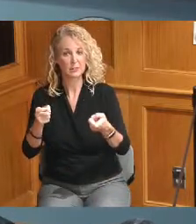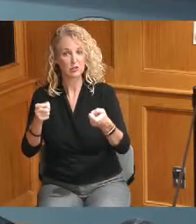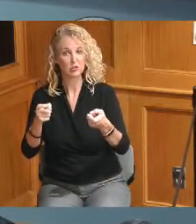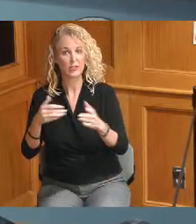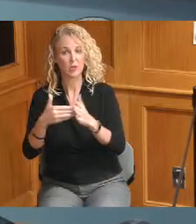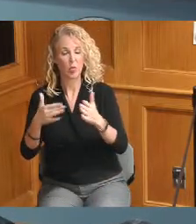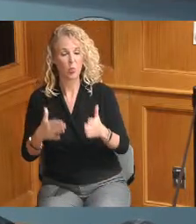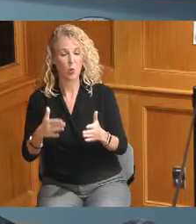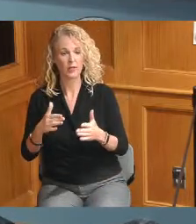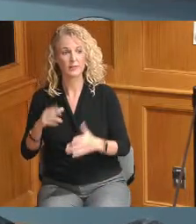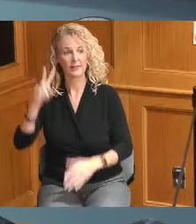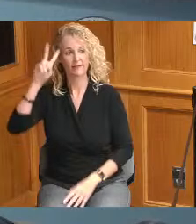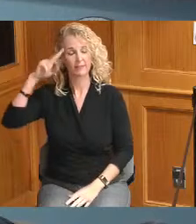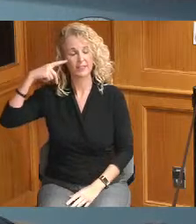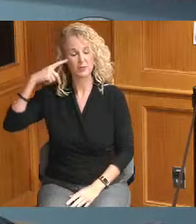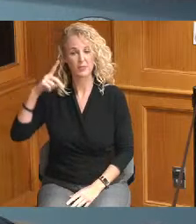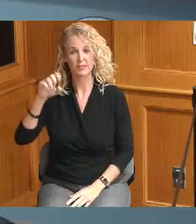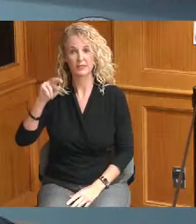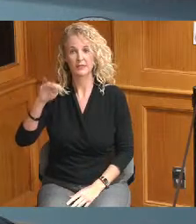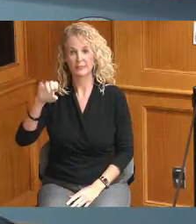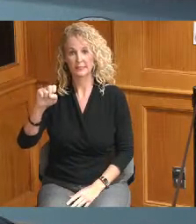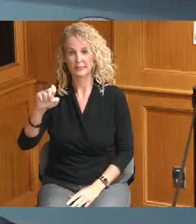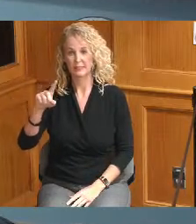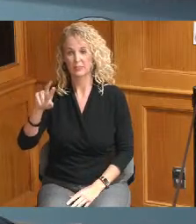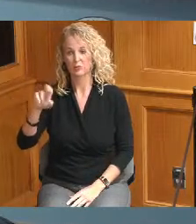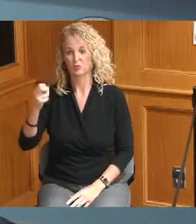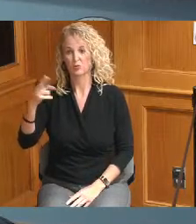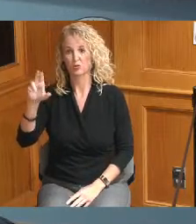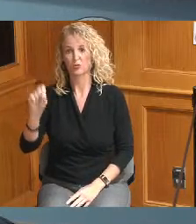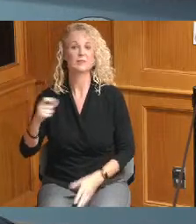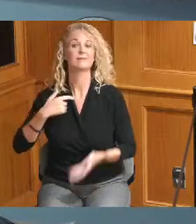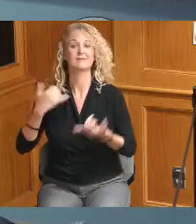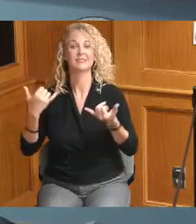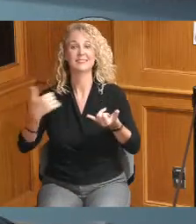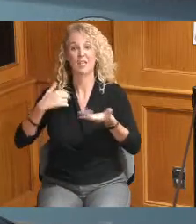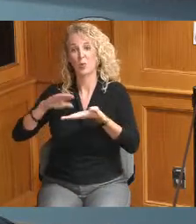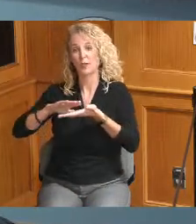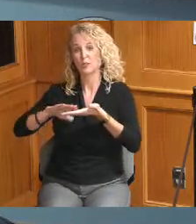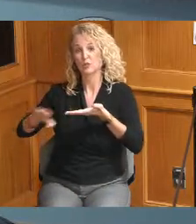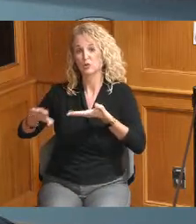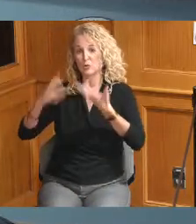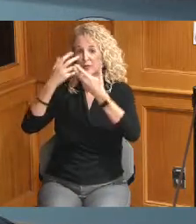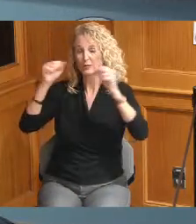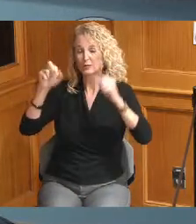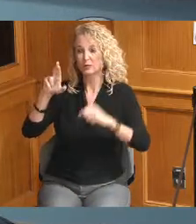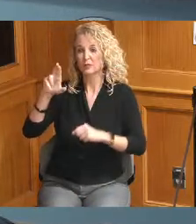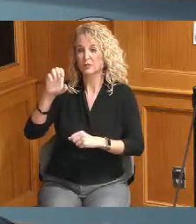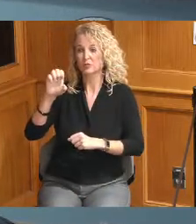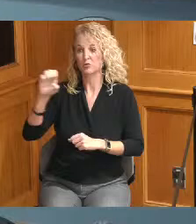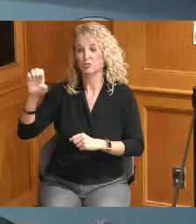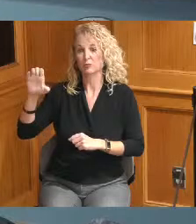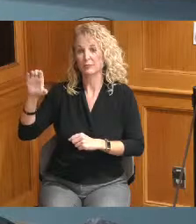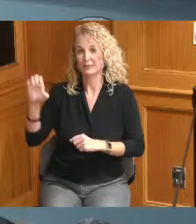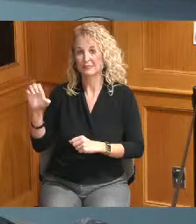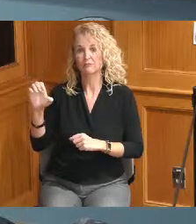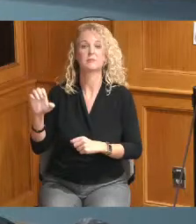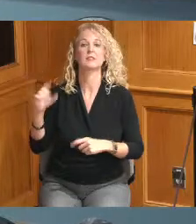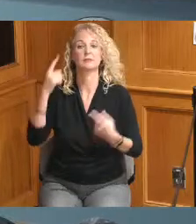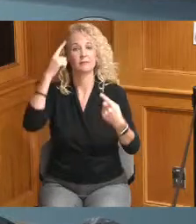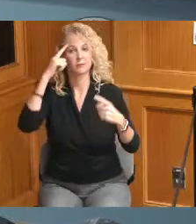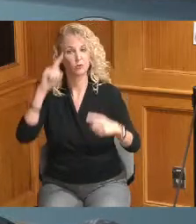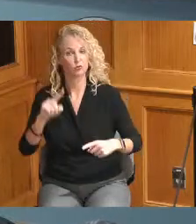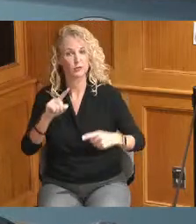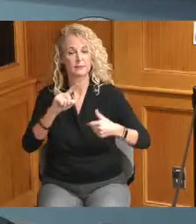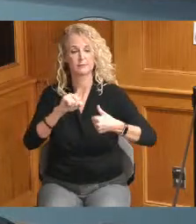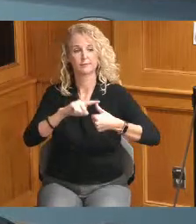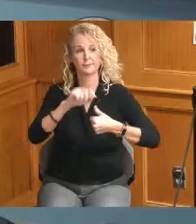Driehaus. So I'm going to offer a motion to excuse Commissioner Reese from this meeting. Second. Commissioner Driehaus?